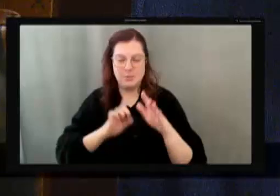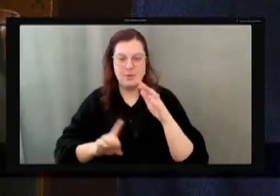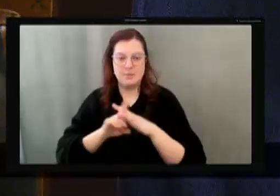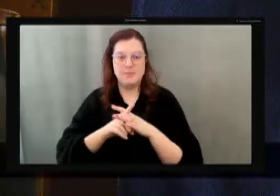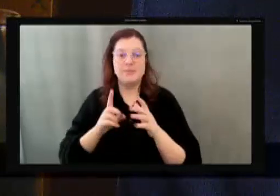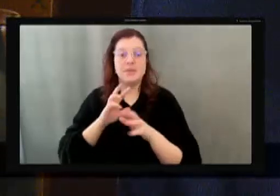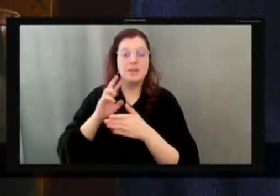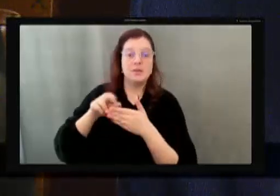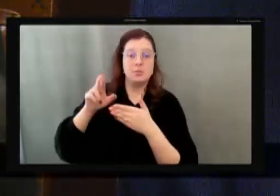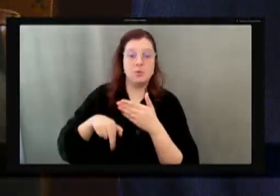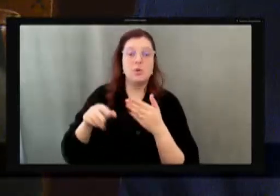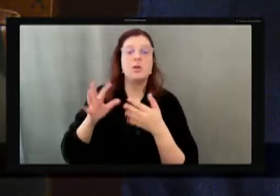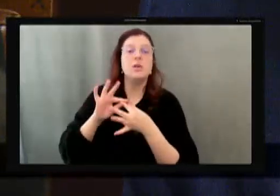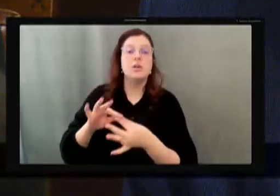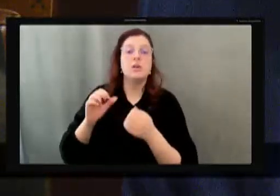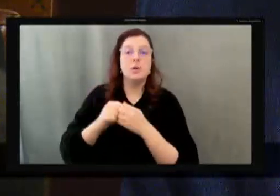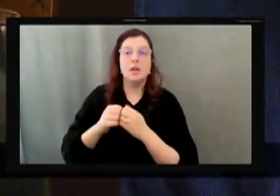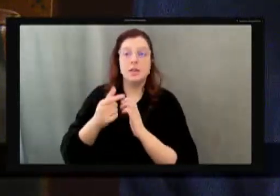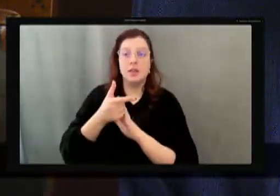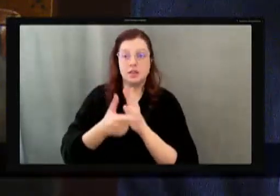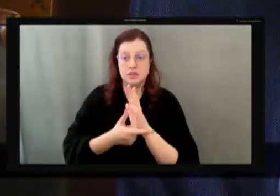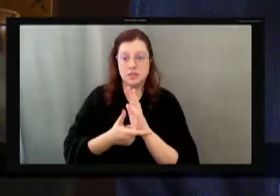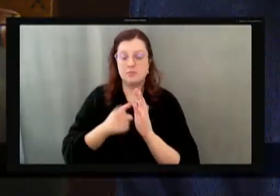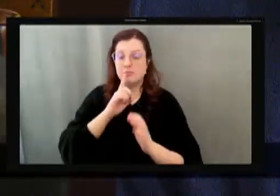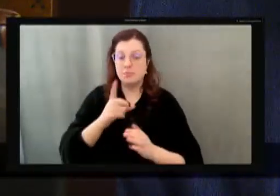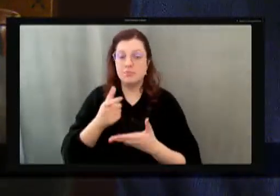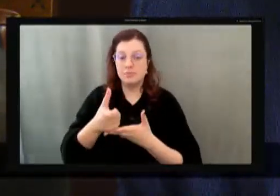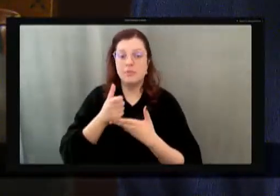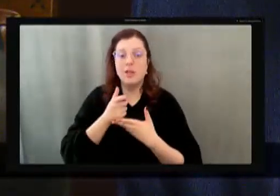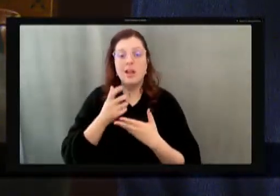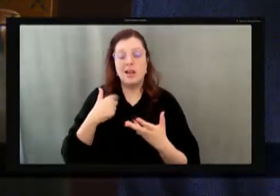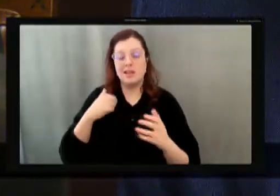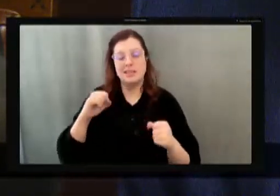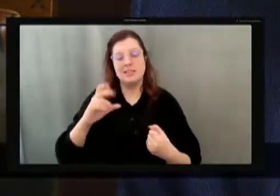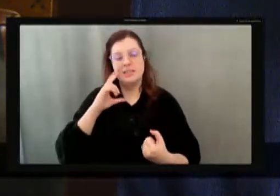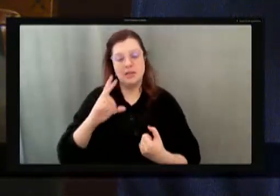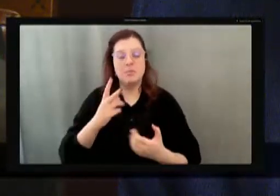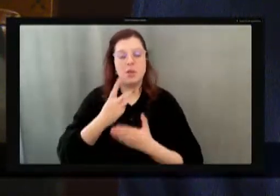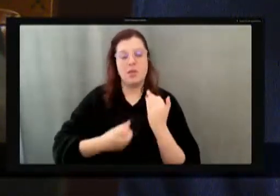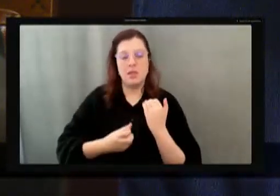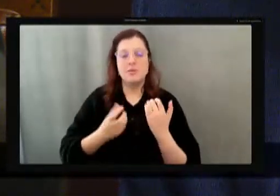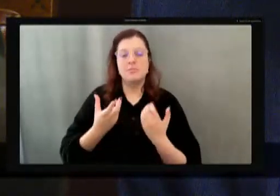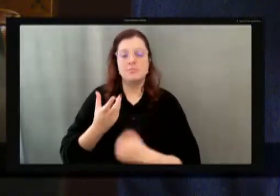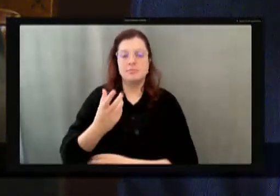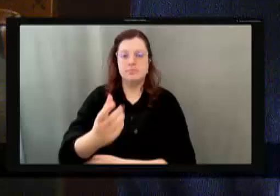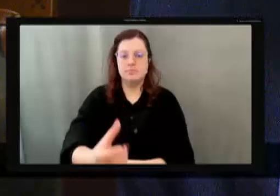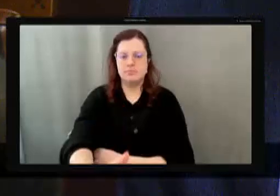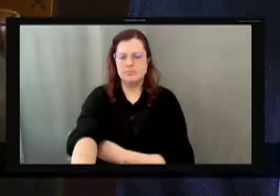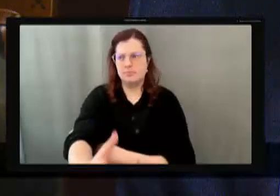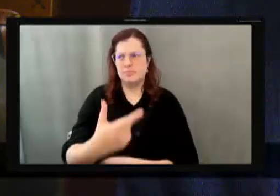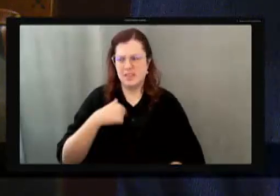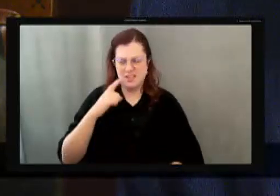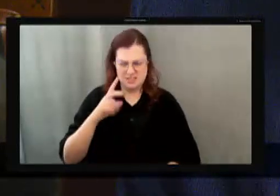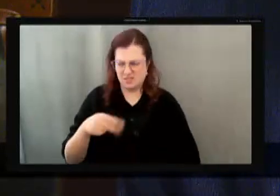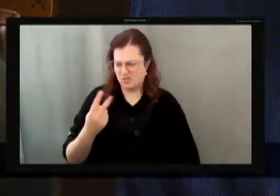with the legislation is really helpful. I can see that both the properties, I think it's just two,